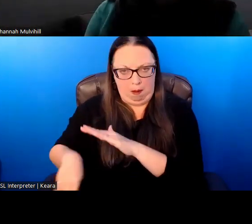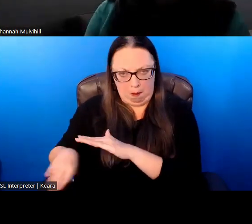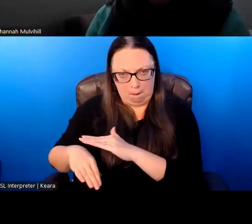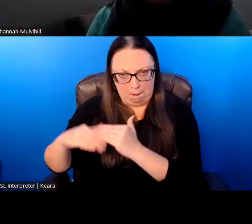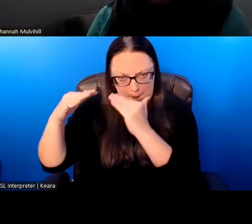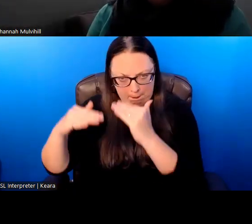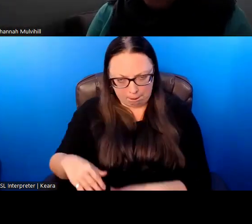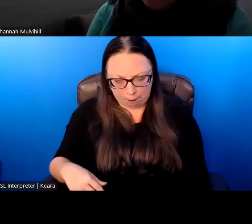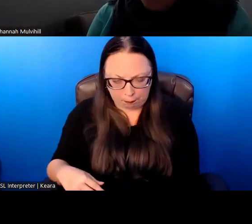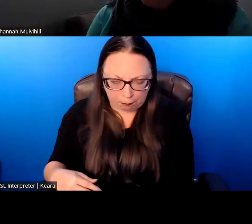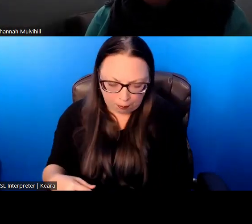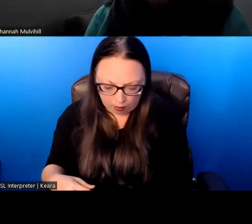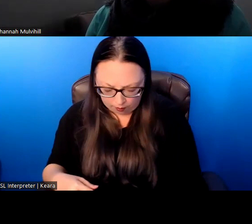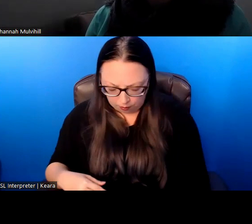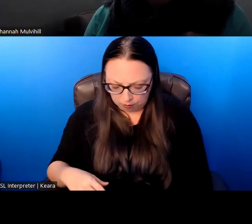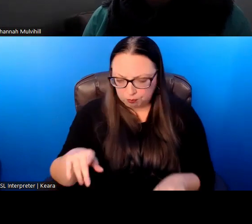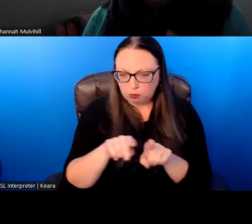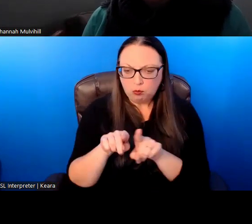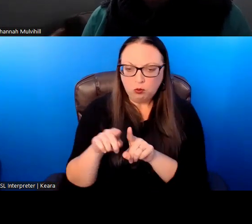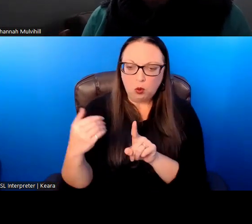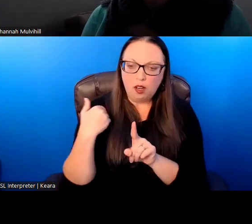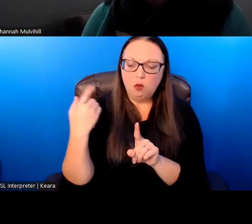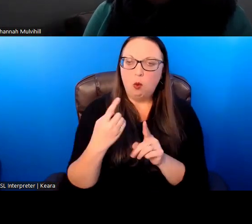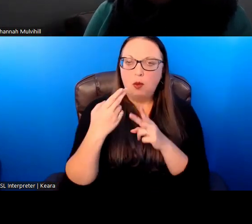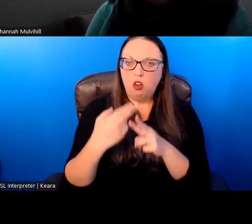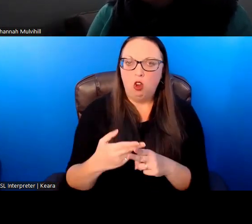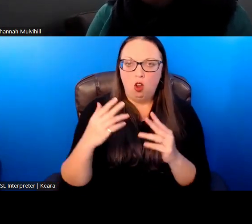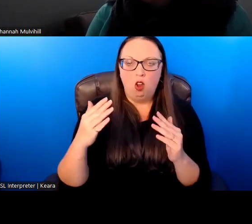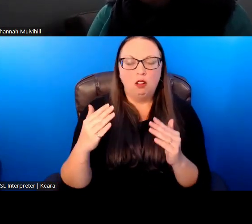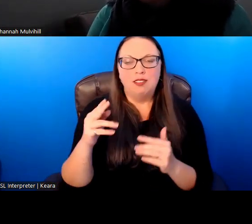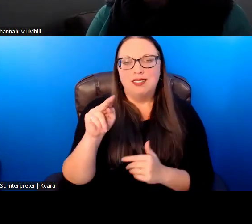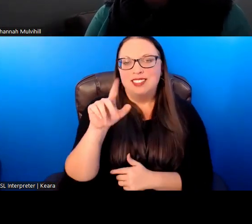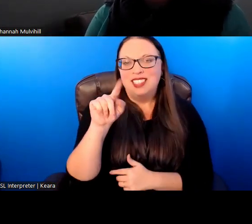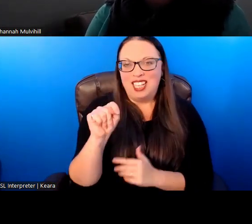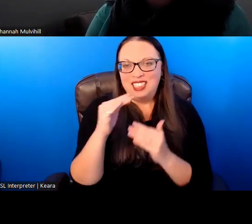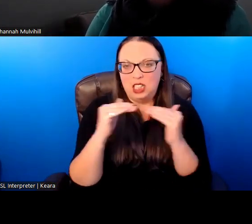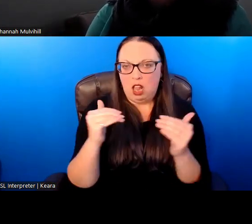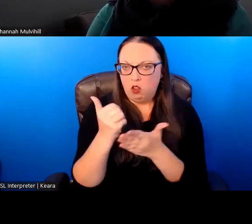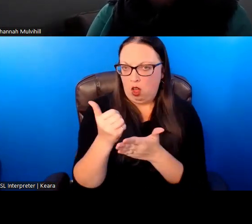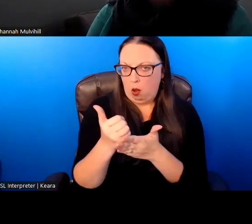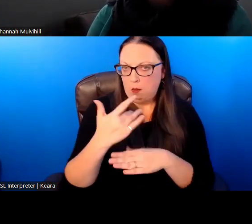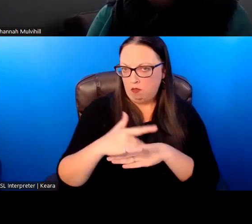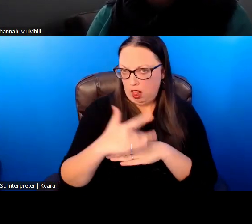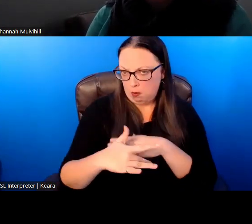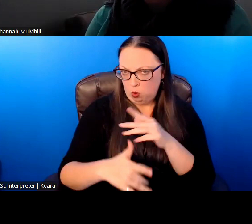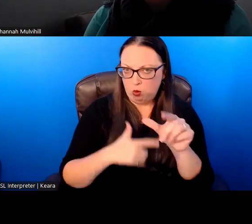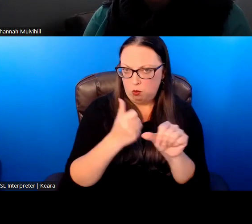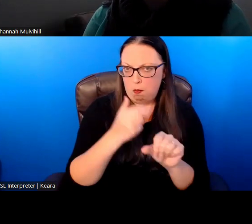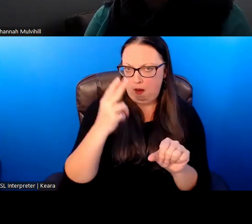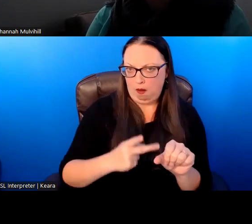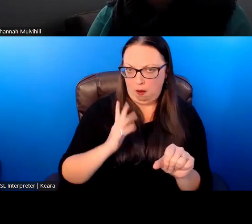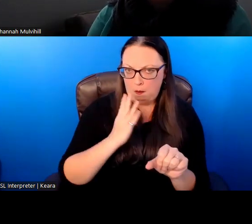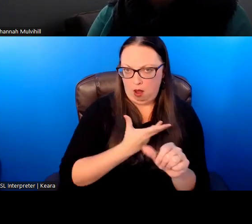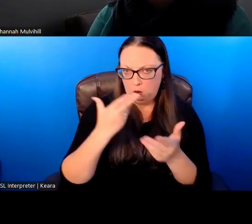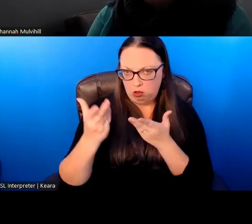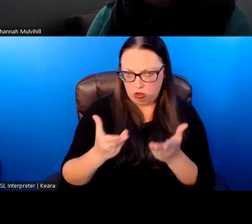We also have what we kind of refer to as next level help available as backup to our services. And